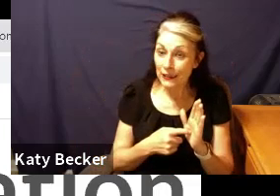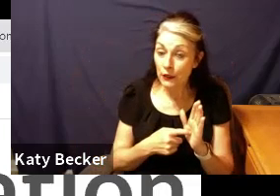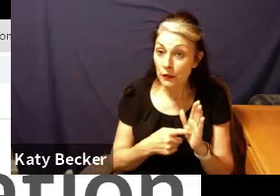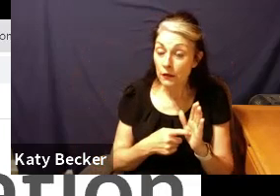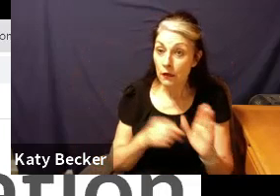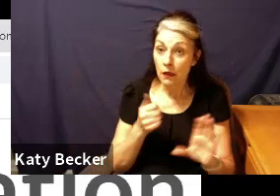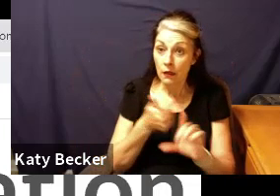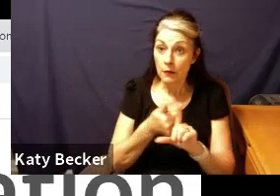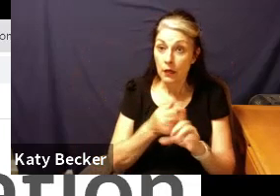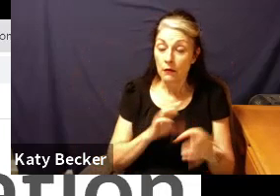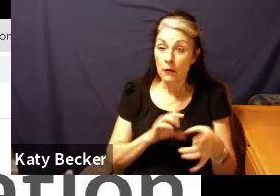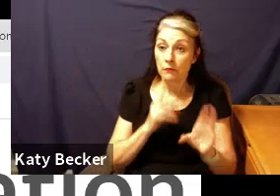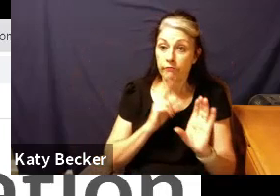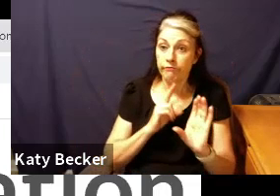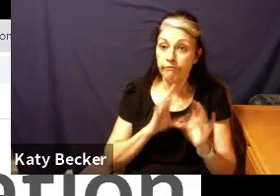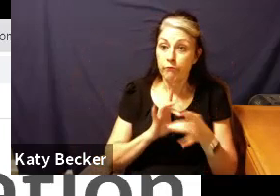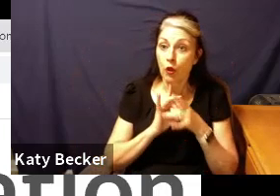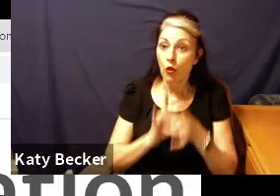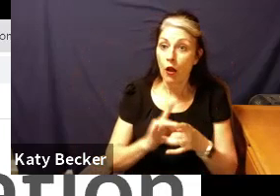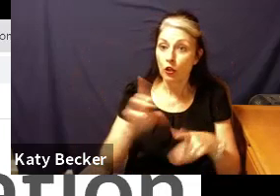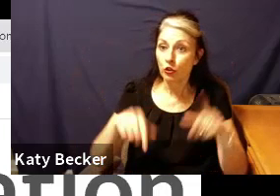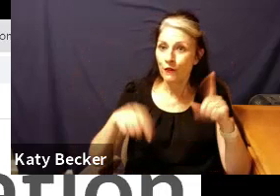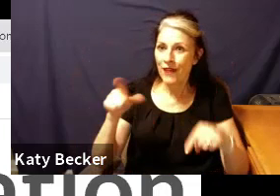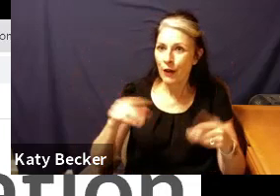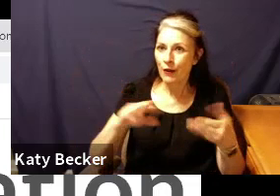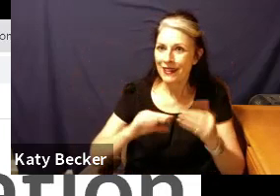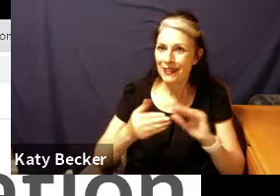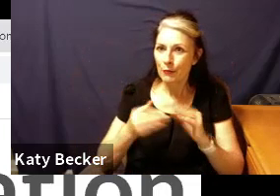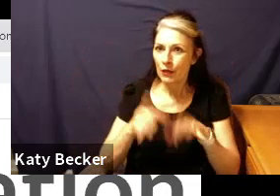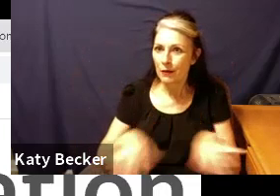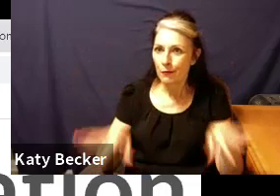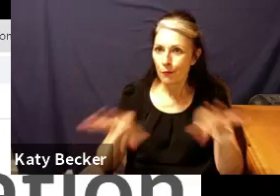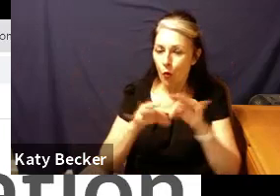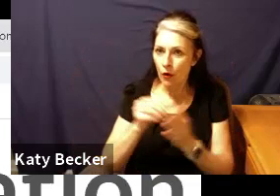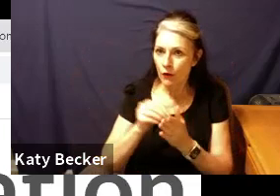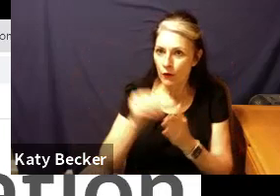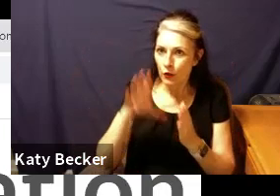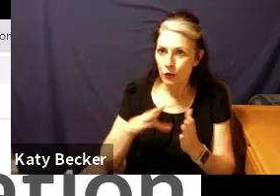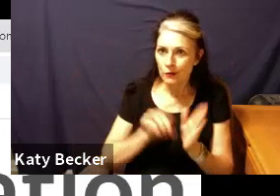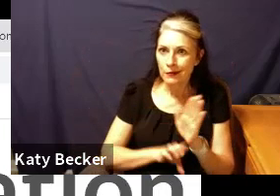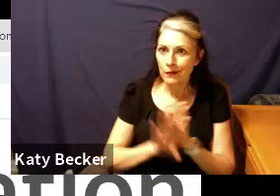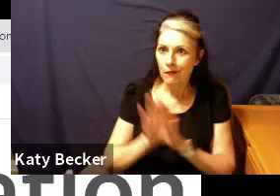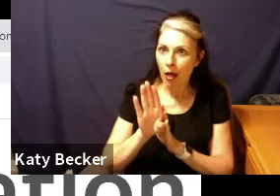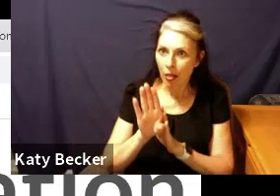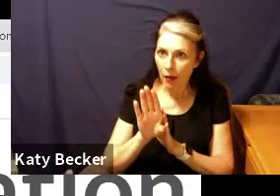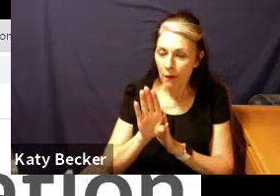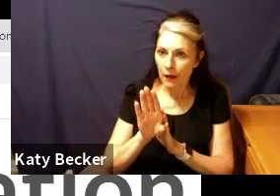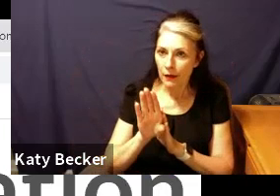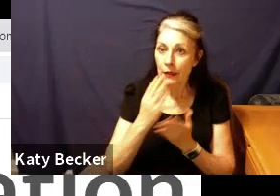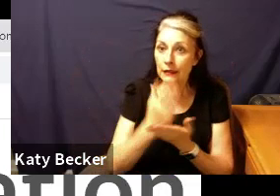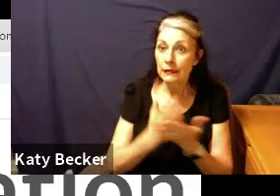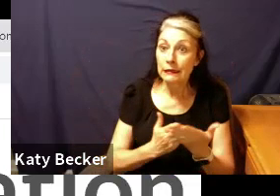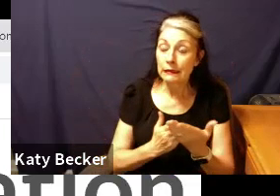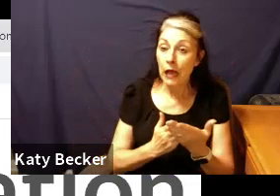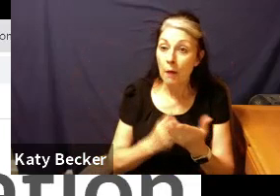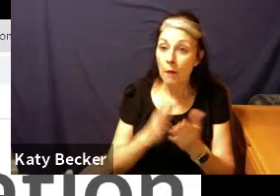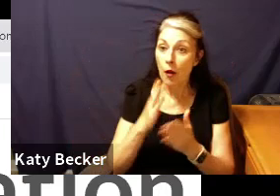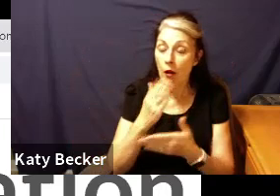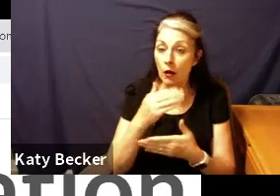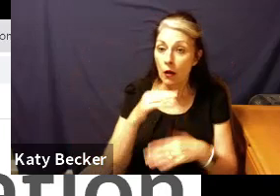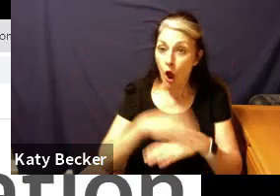belong to various communities and that it's important for students' developments that some online communities might